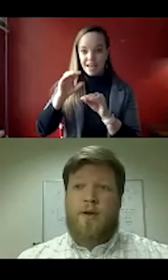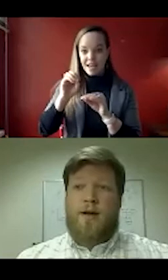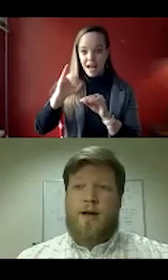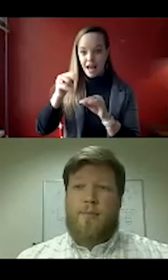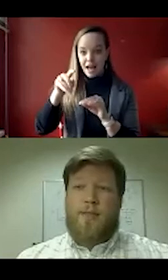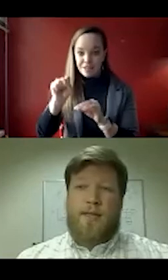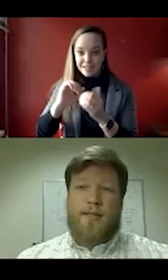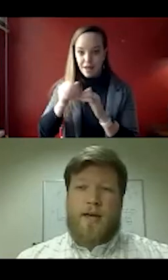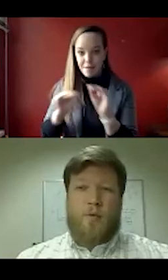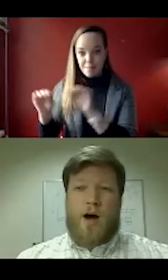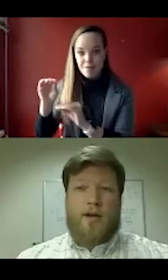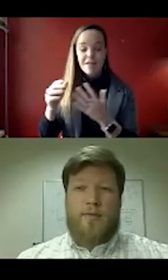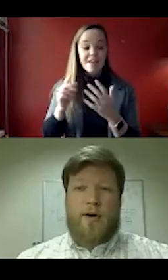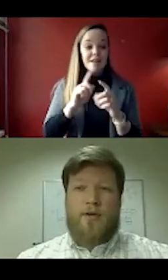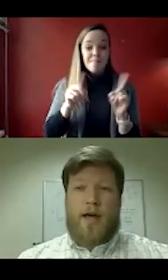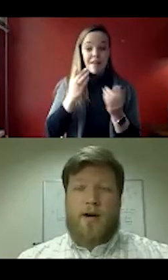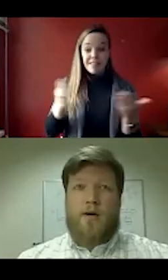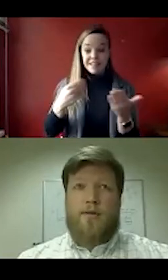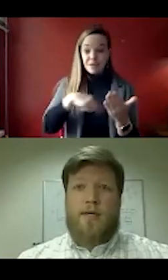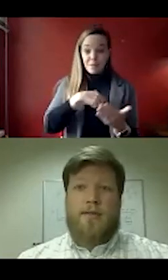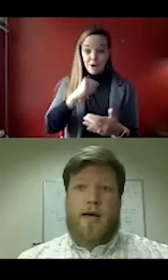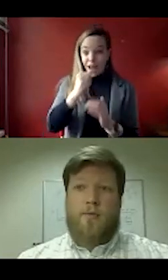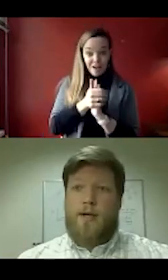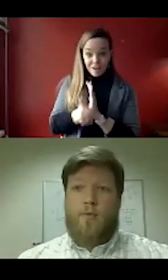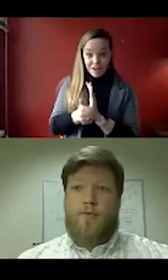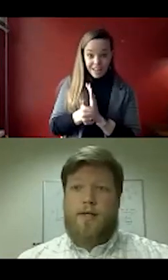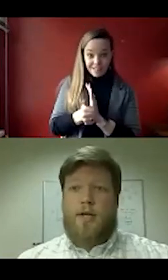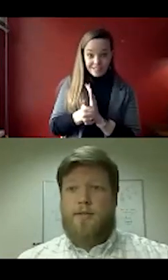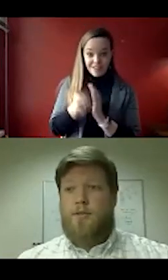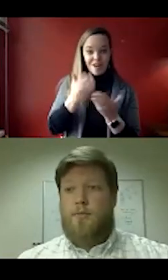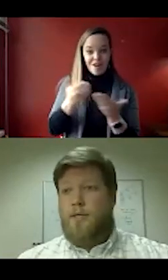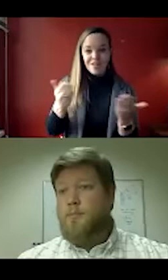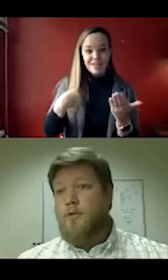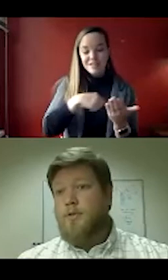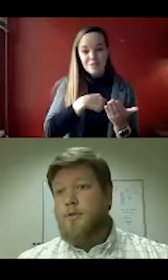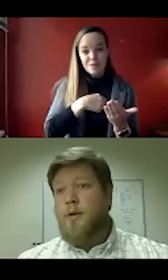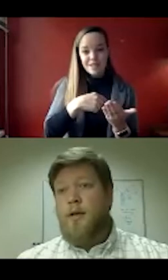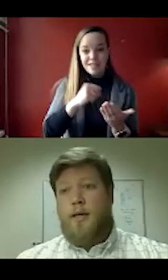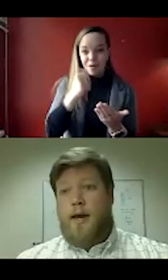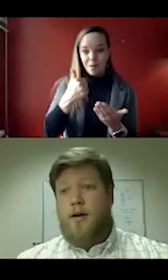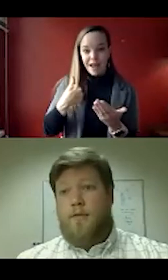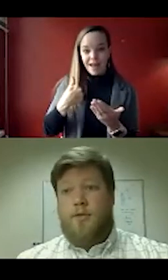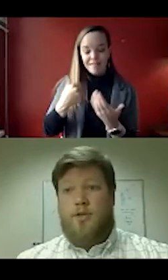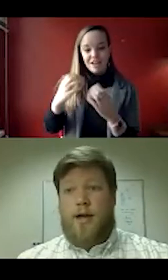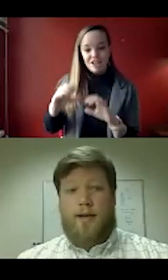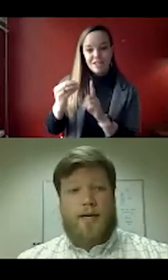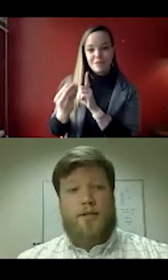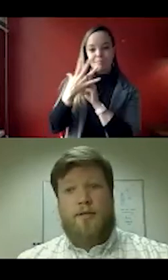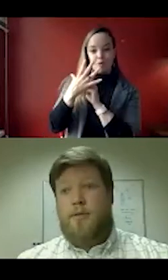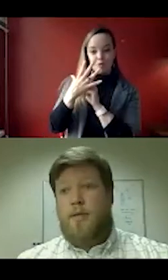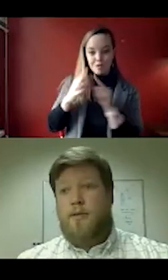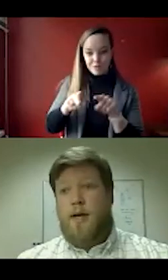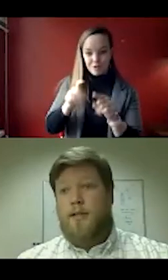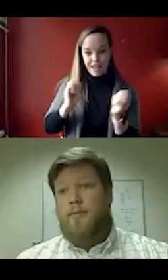move. But things that we're not going to be very good at are things that we never would have had a chance to be exposed to in the era of evolutionary